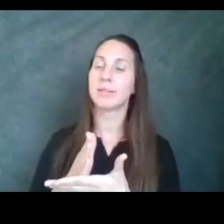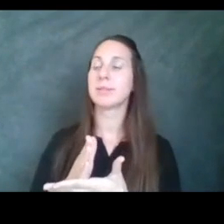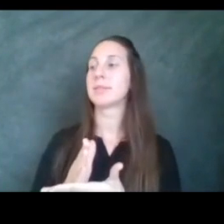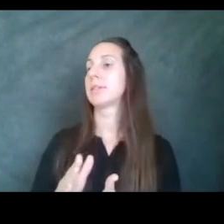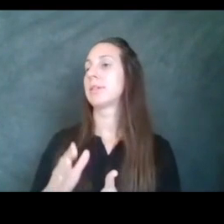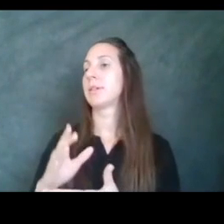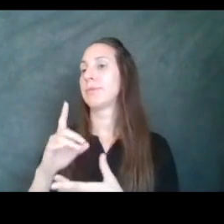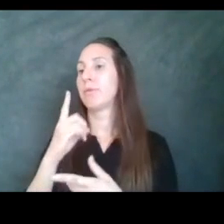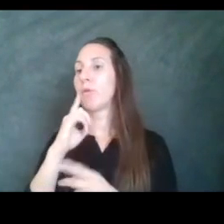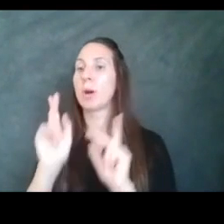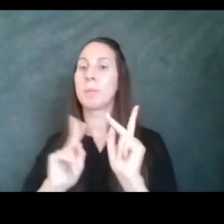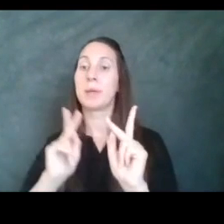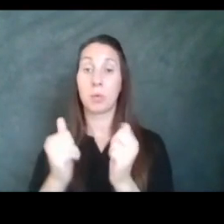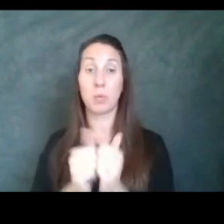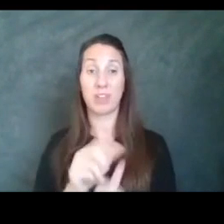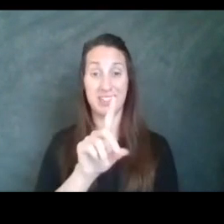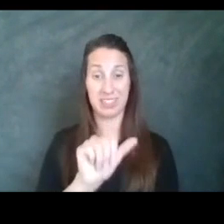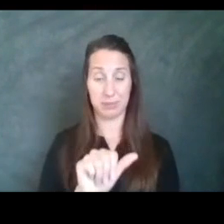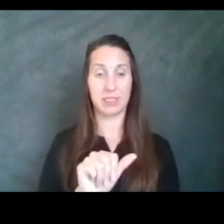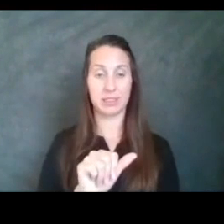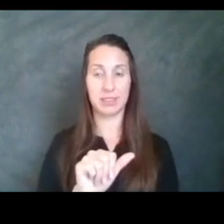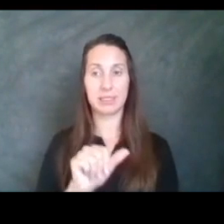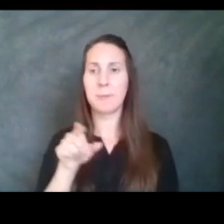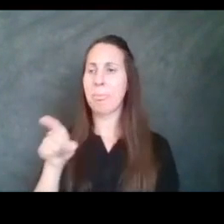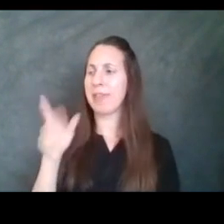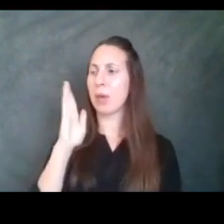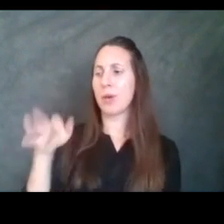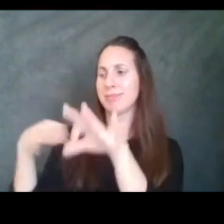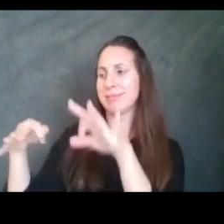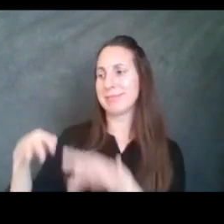people with disabilities. And he's going to explain to you